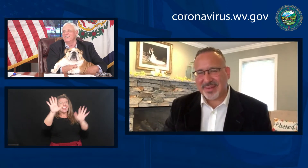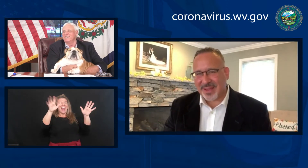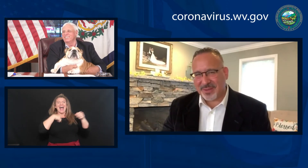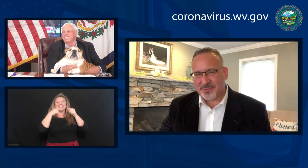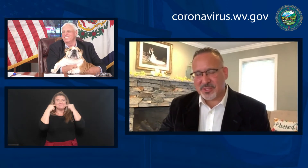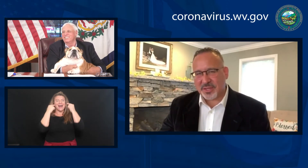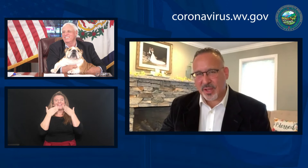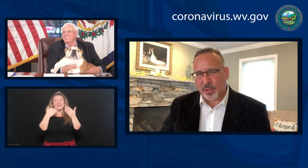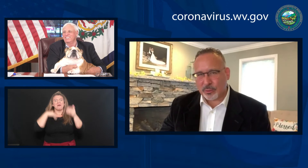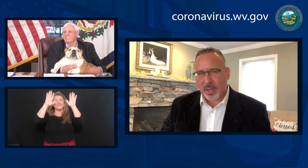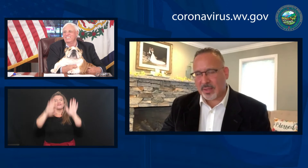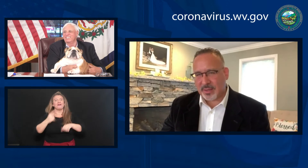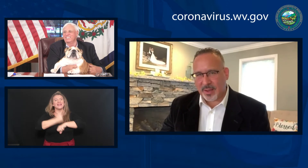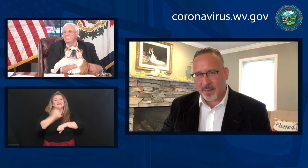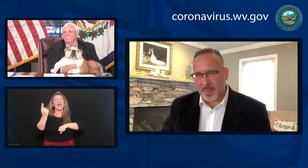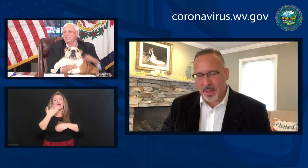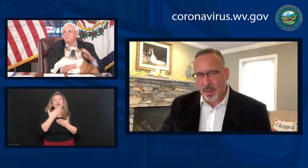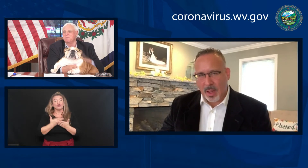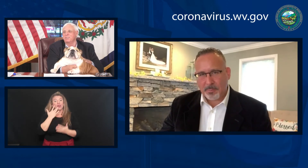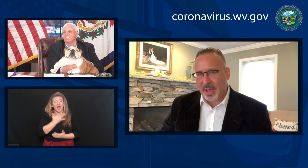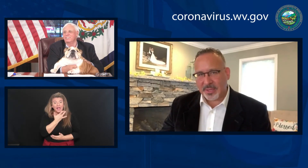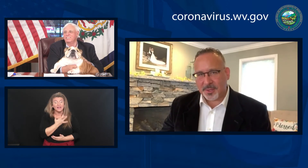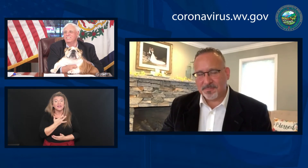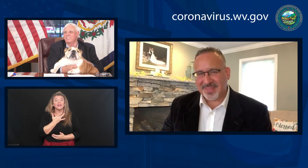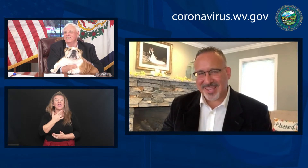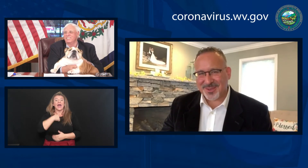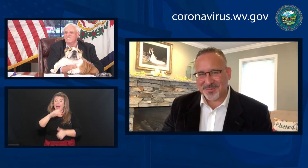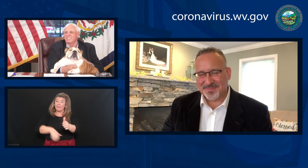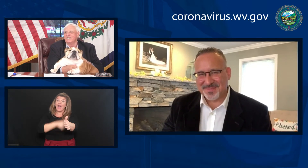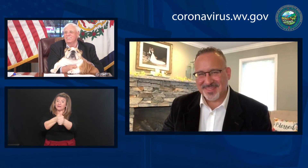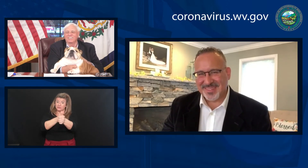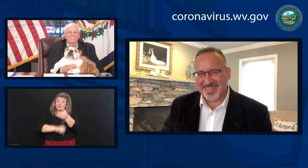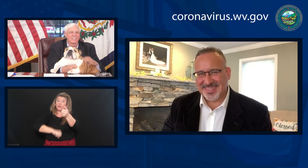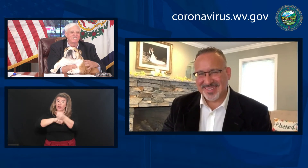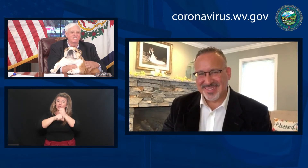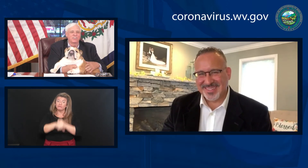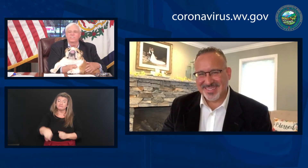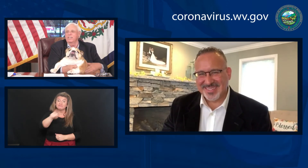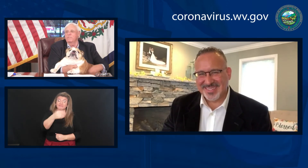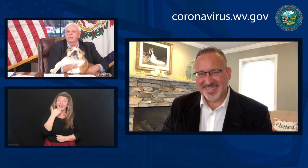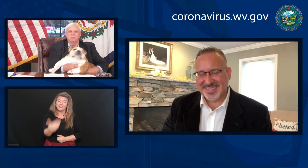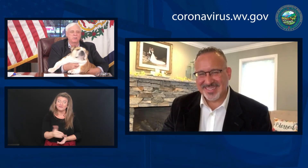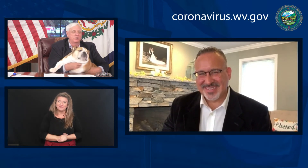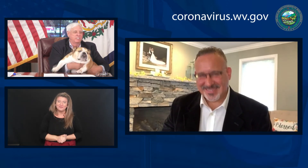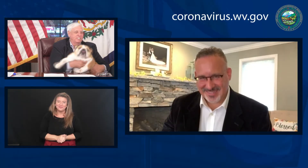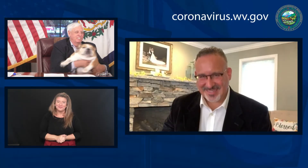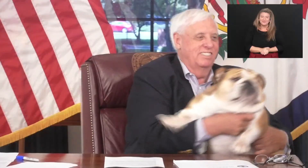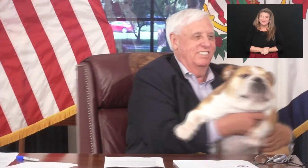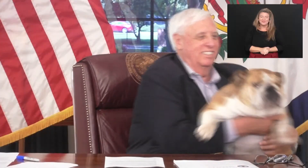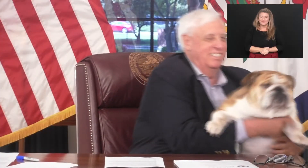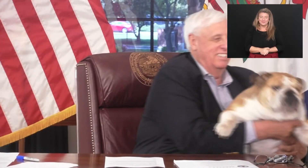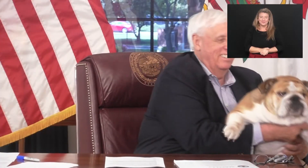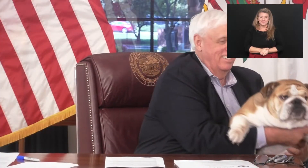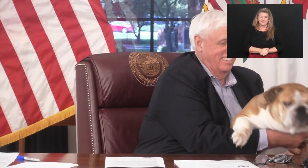Have a great day, West Virginia, and good luck. And I'm behind you. Thank you. All right. Thank you, sir. Thank you for coming on.